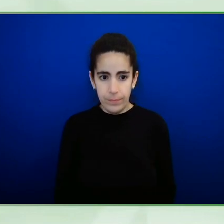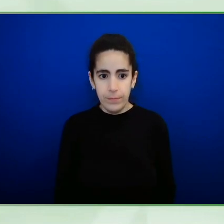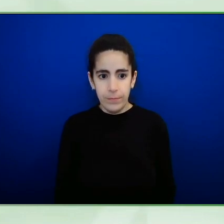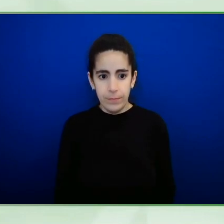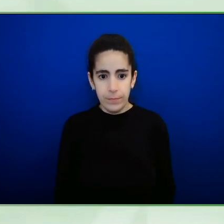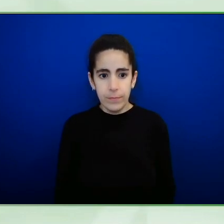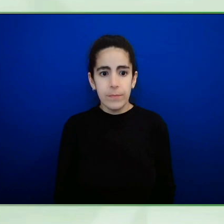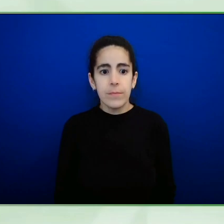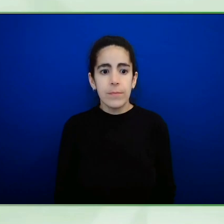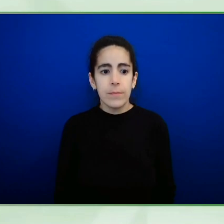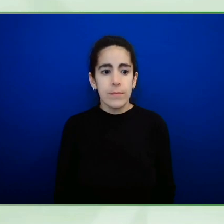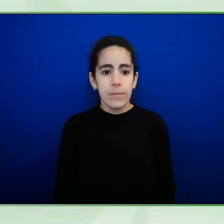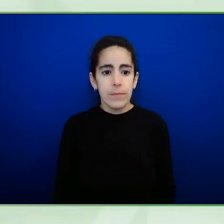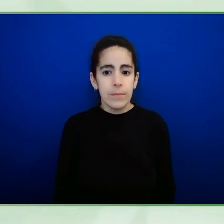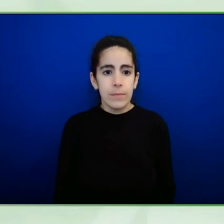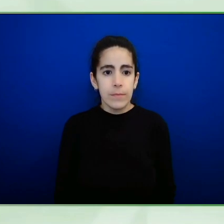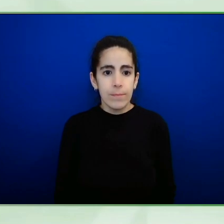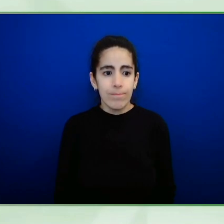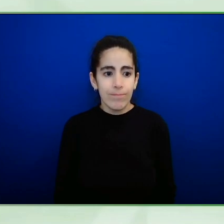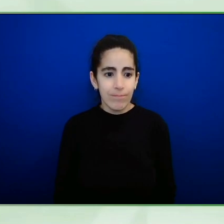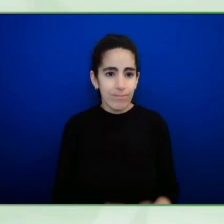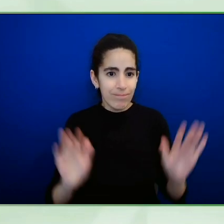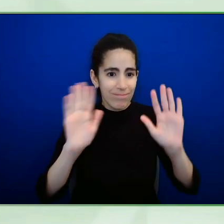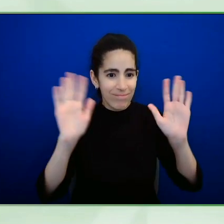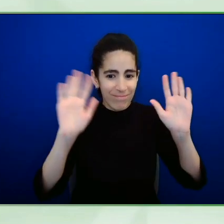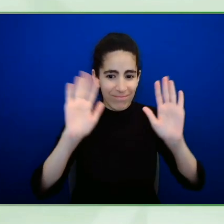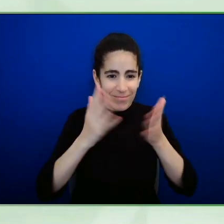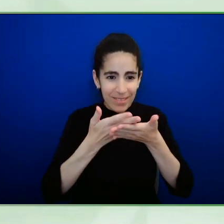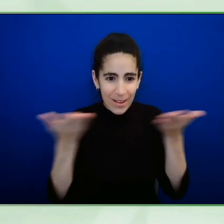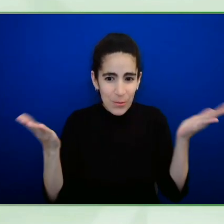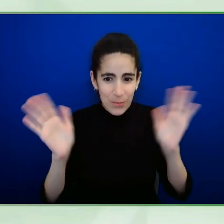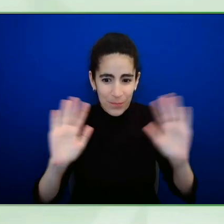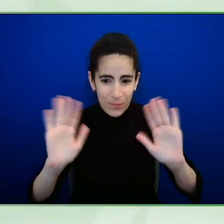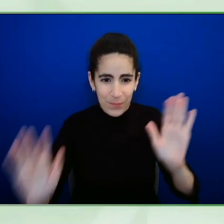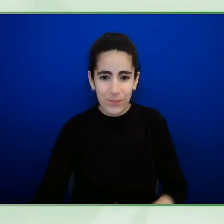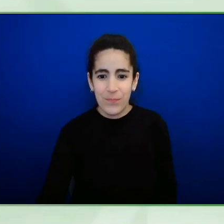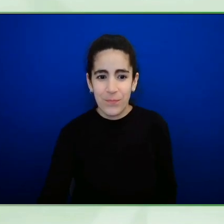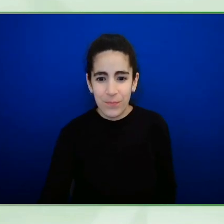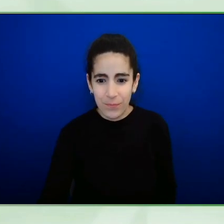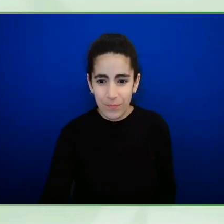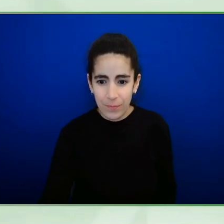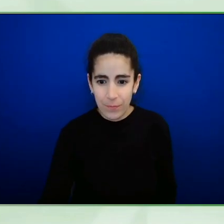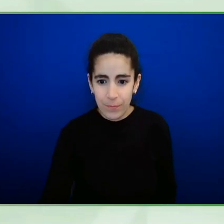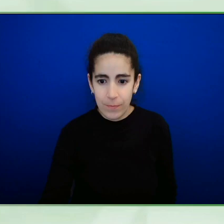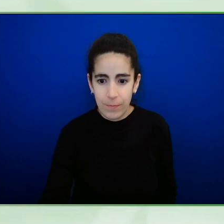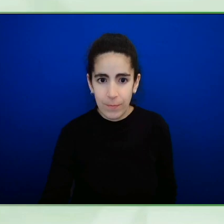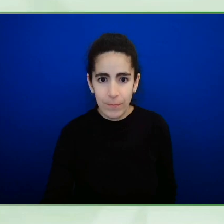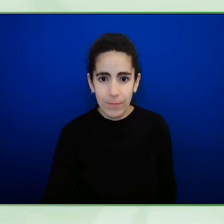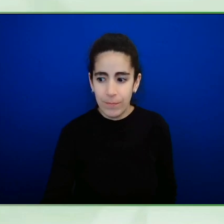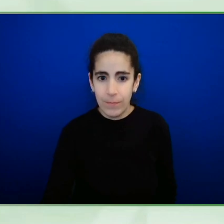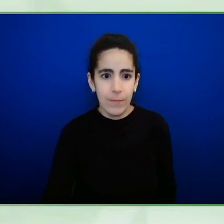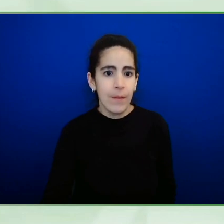Hi, everyone. Let's get started with scaling inclusive wheelchair innovations.